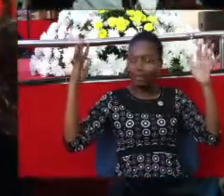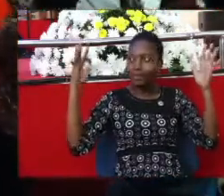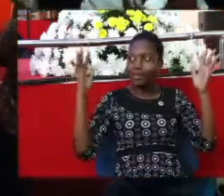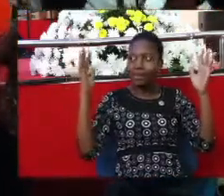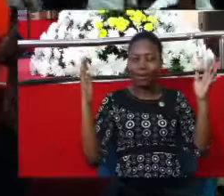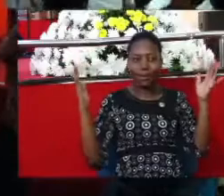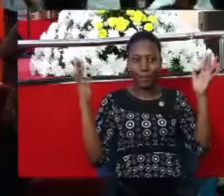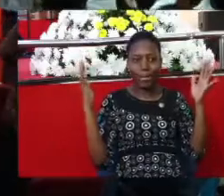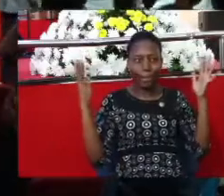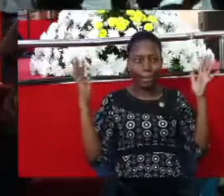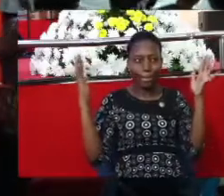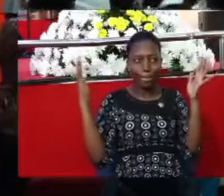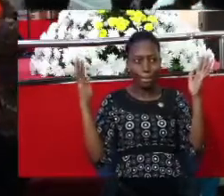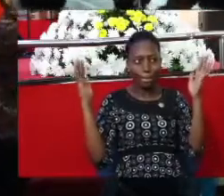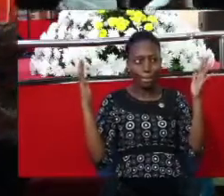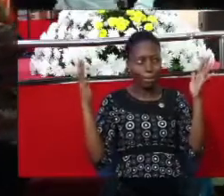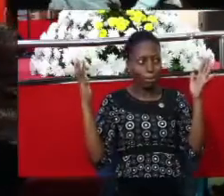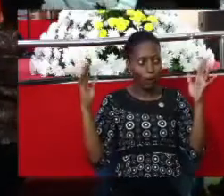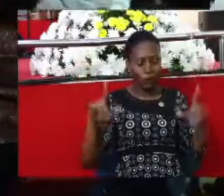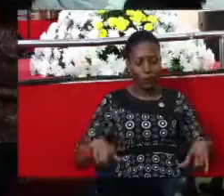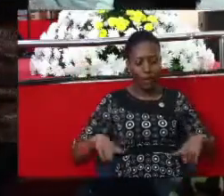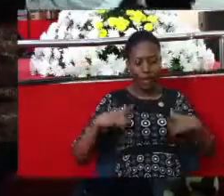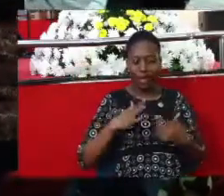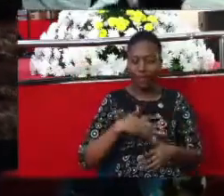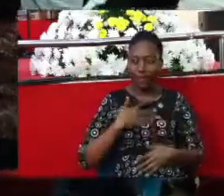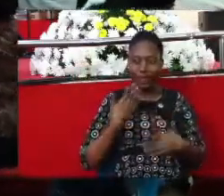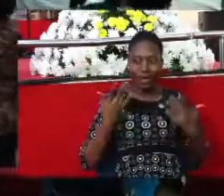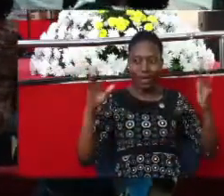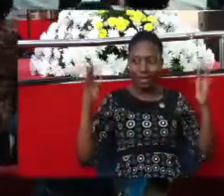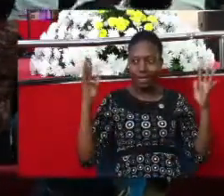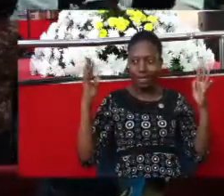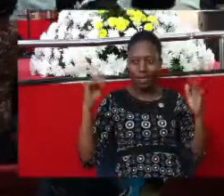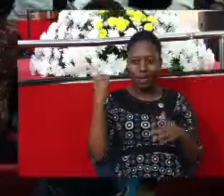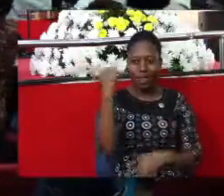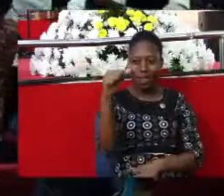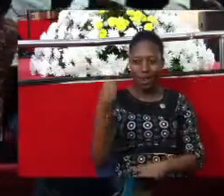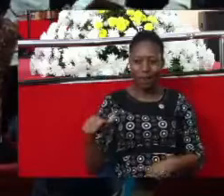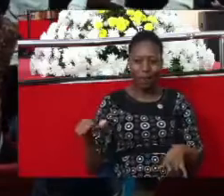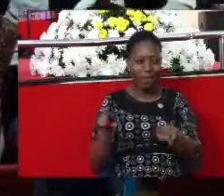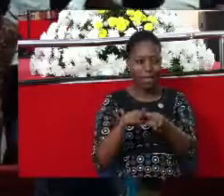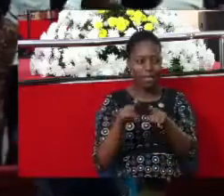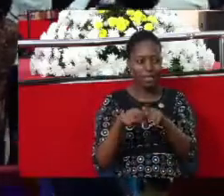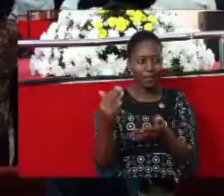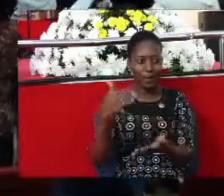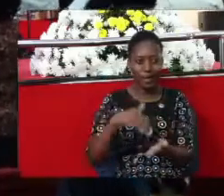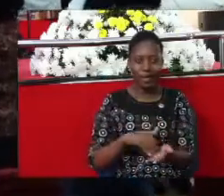my life, my life, my life will never be the same again. My life